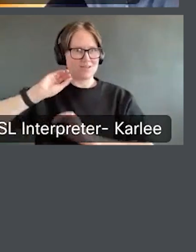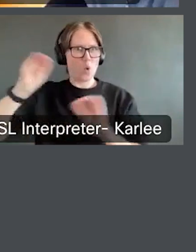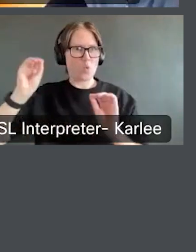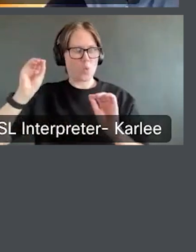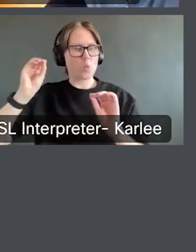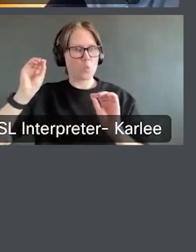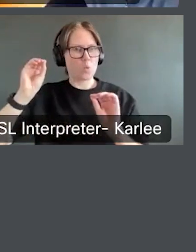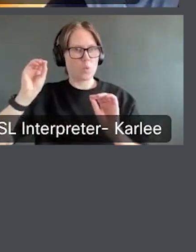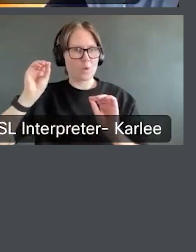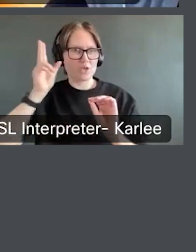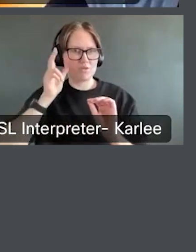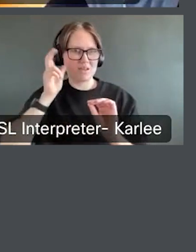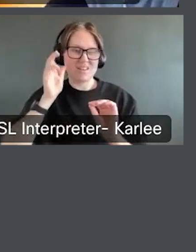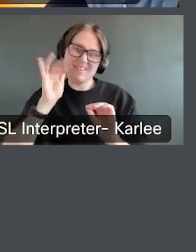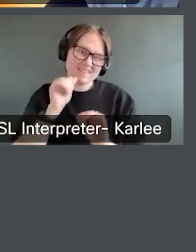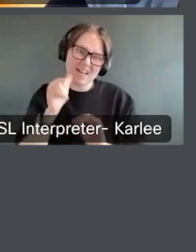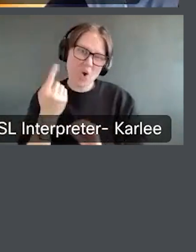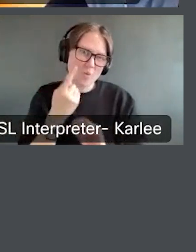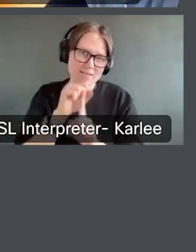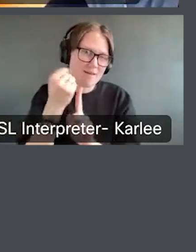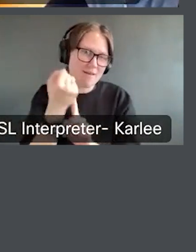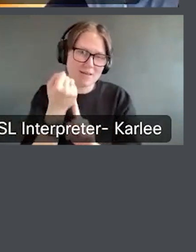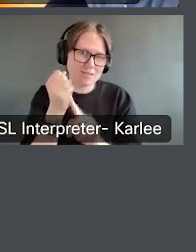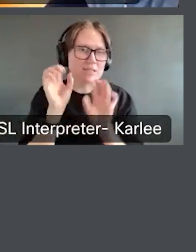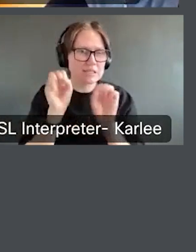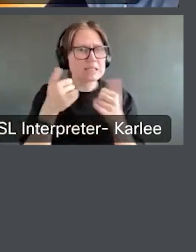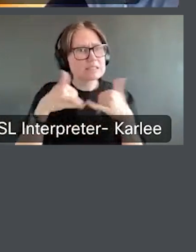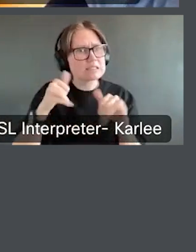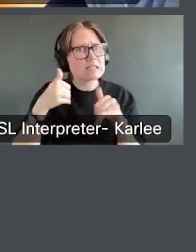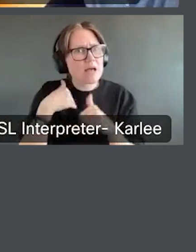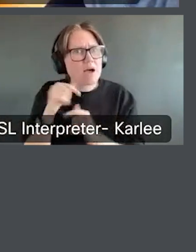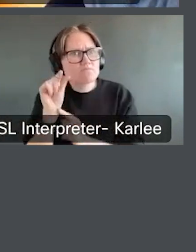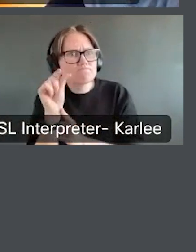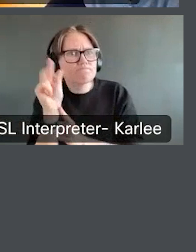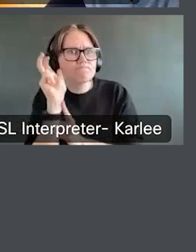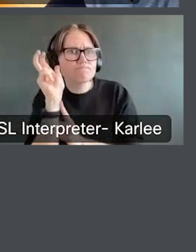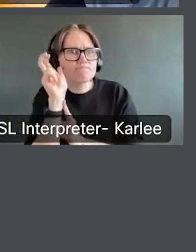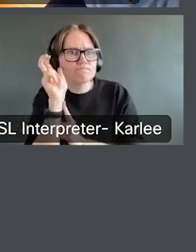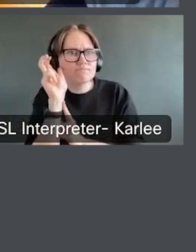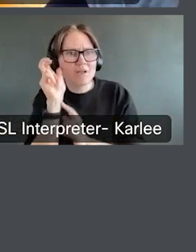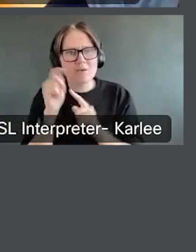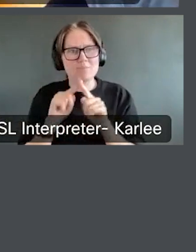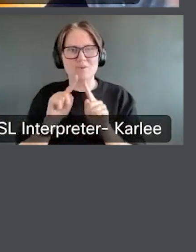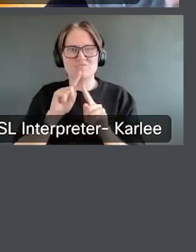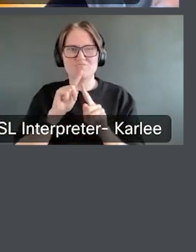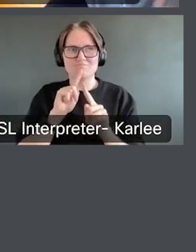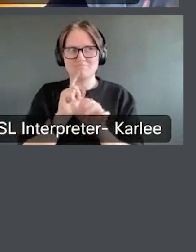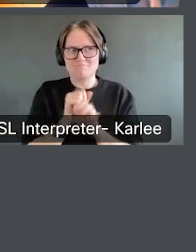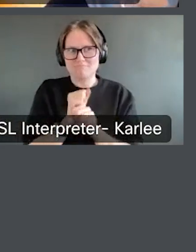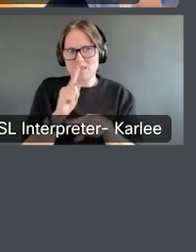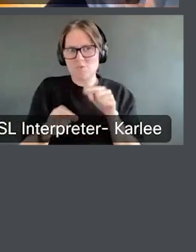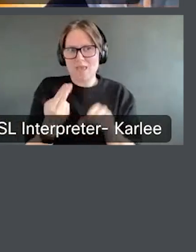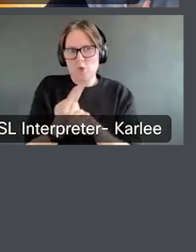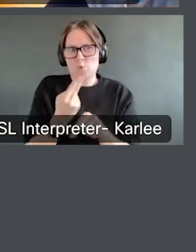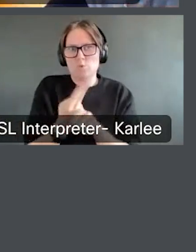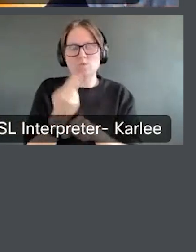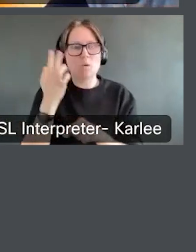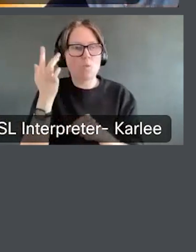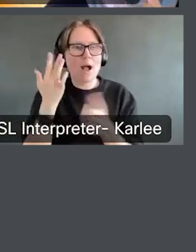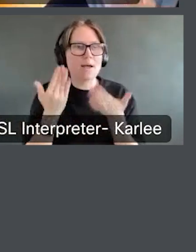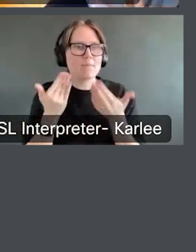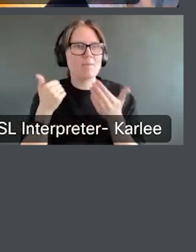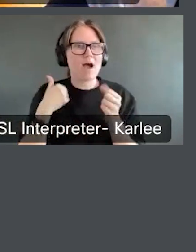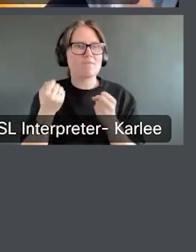the case. There can still be hearing in that ear, but it's really not usable because perhaps there's a lot of distortion.